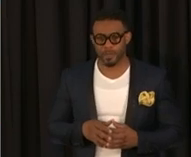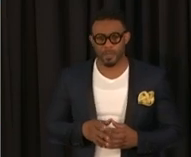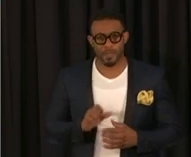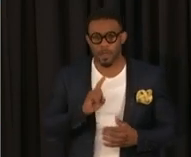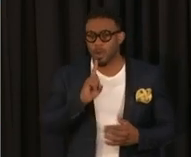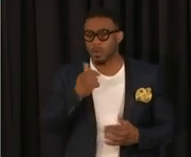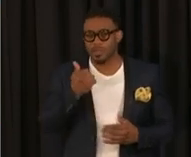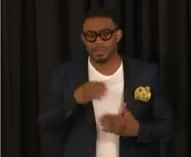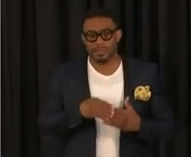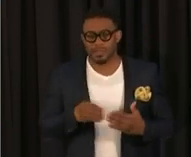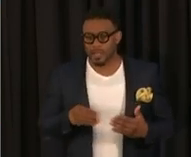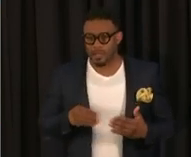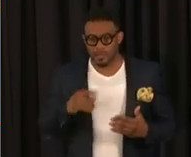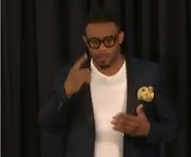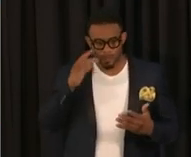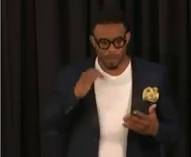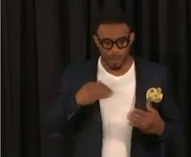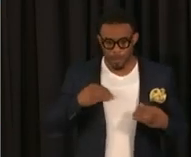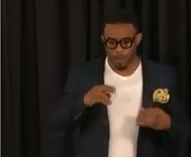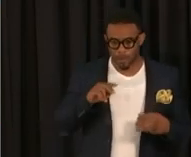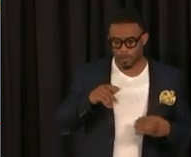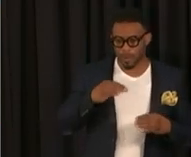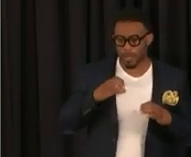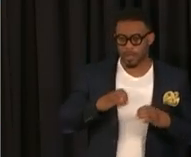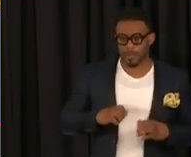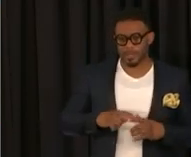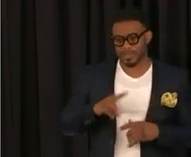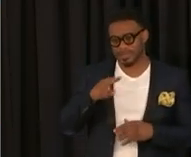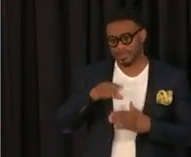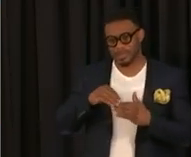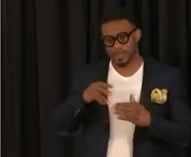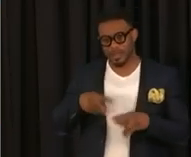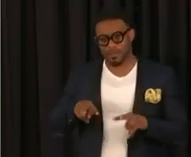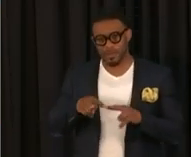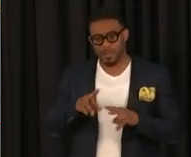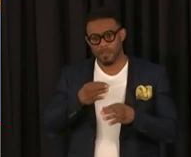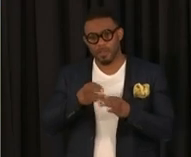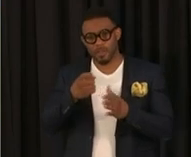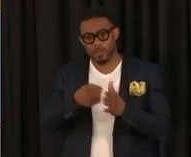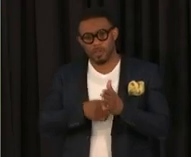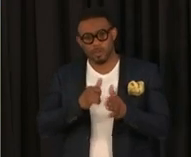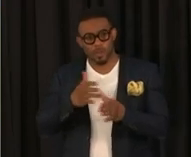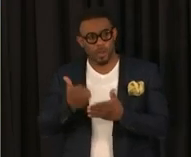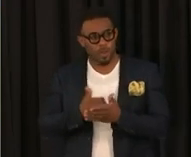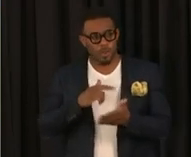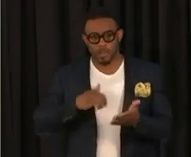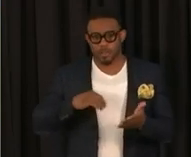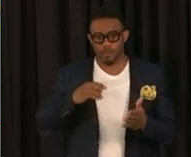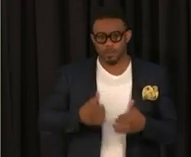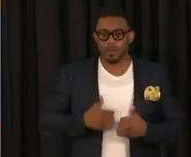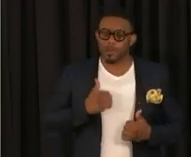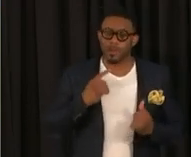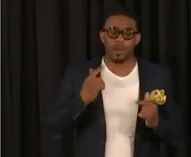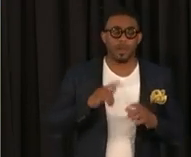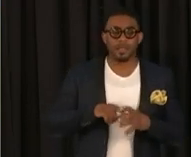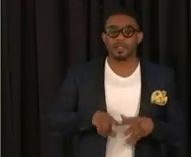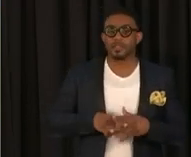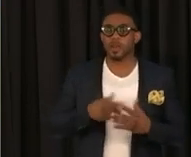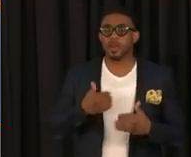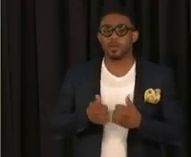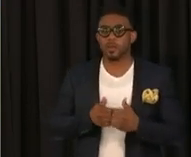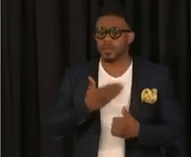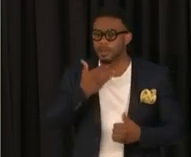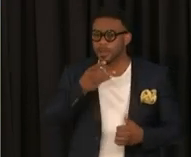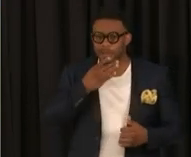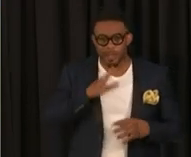And as I said, they're only $10 for our market rate customers. It's a $60 value. They're free of charge to our low-income residents. We can all get